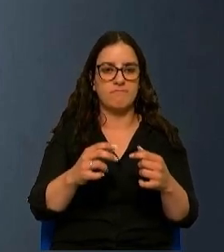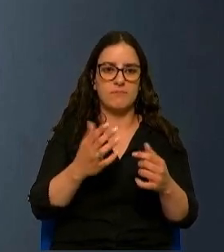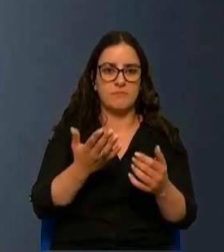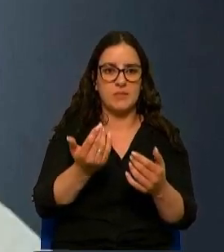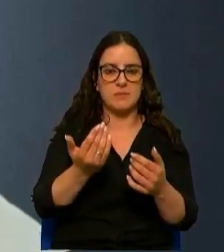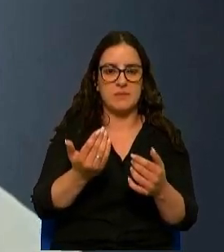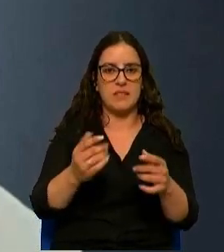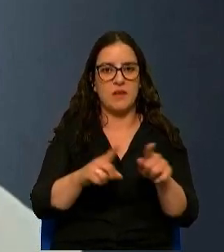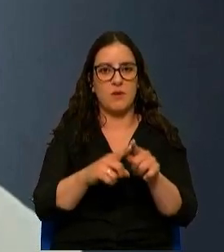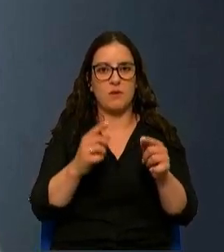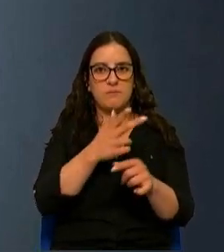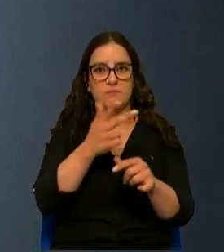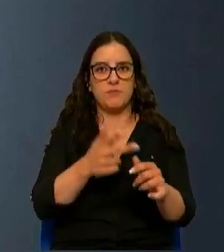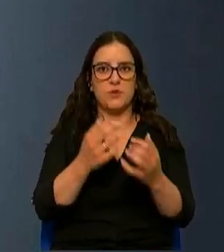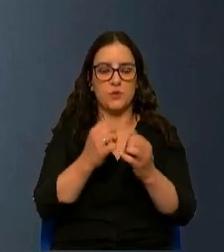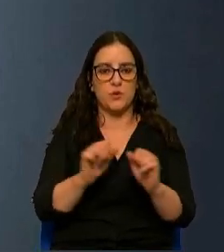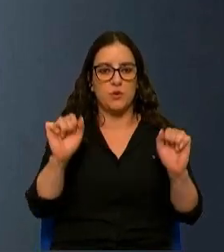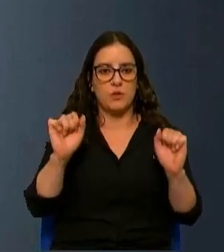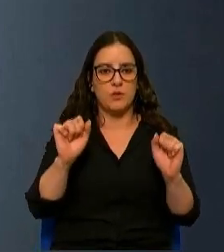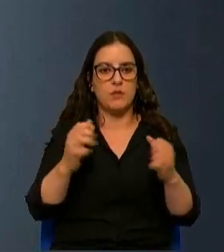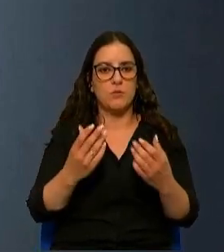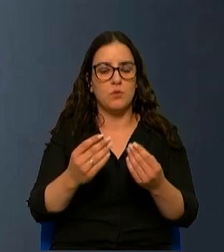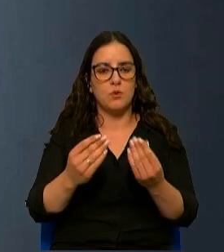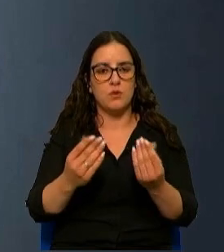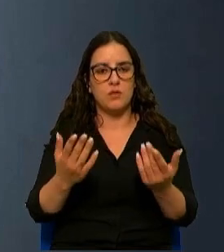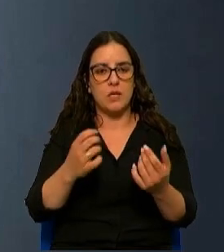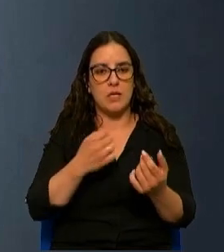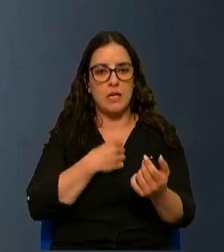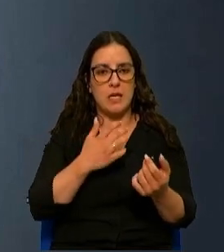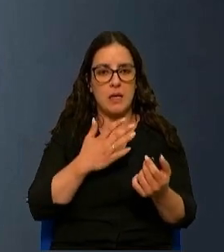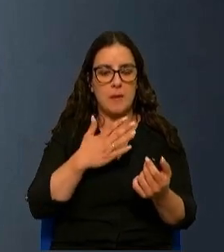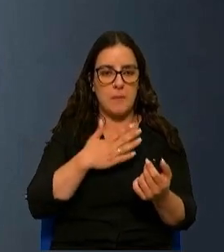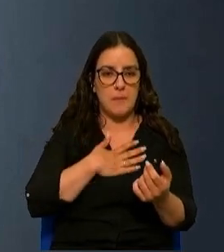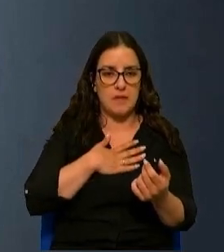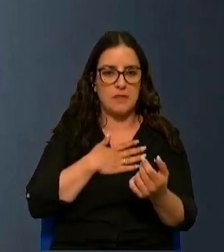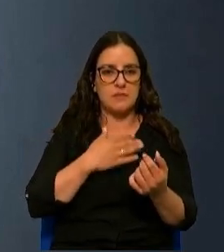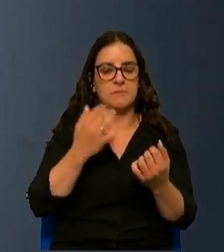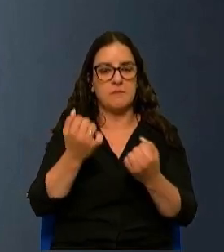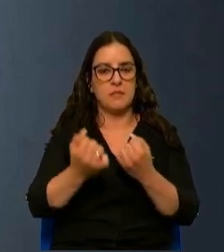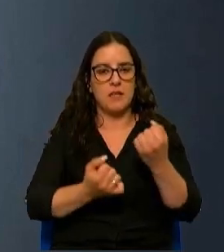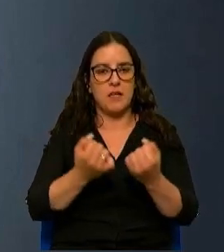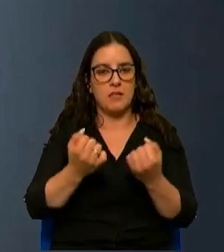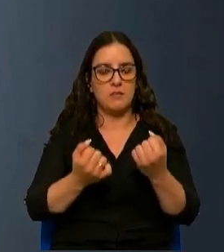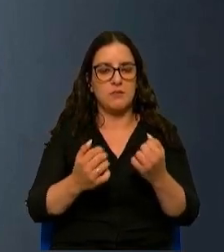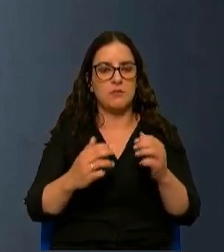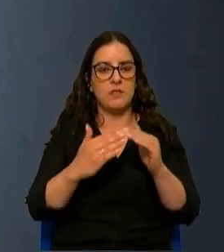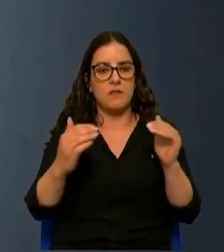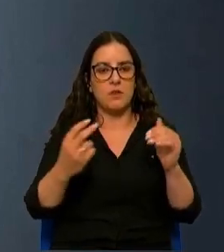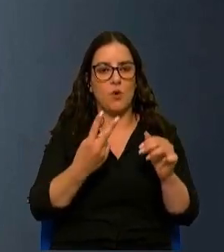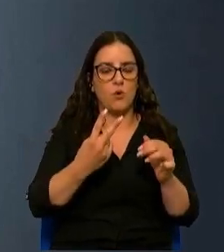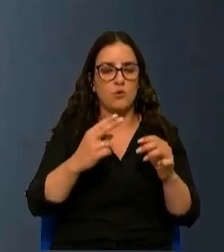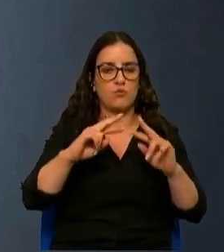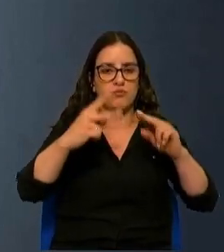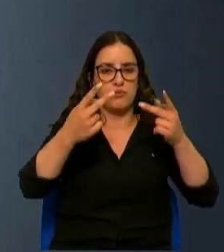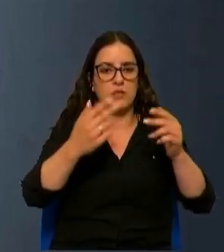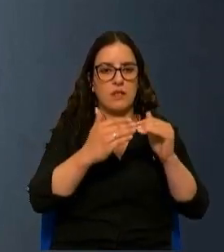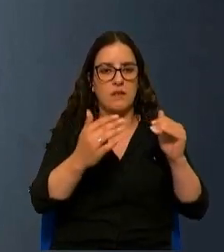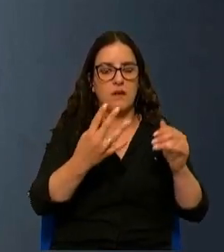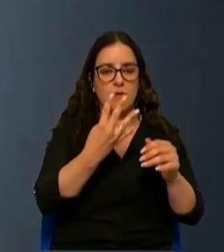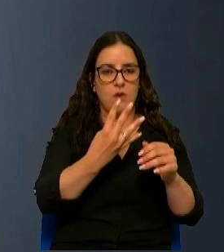about. And in fact, people, a lot of the car companies are looking to jump straight from level two to level four to go for